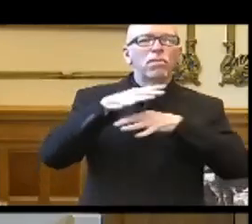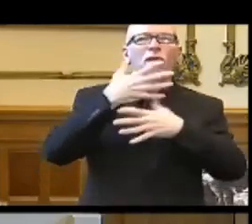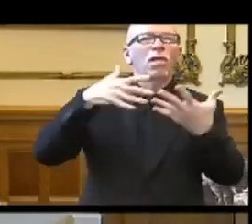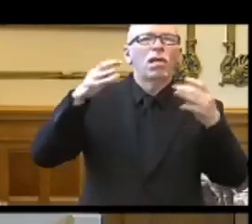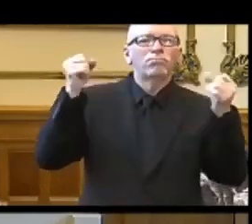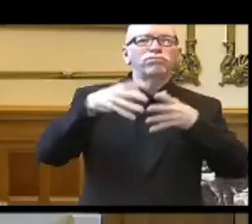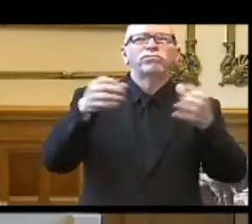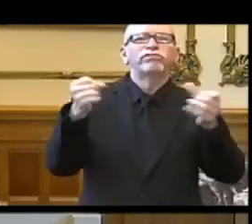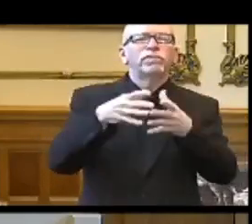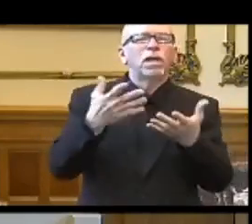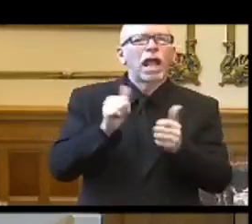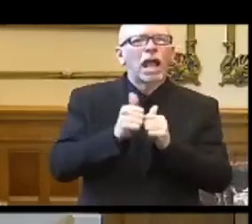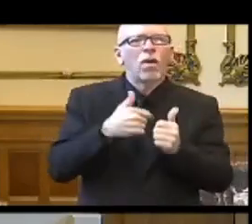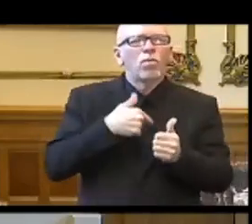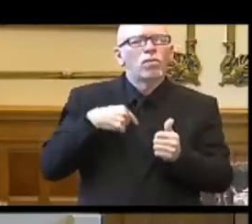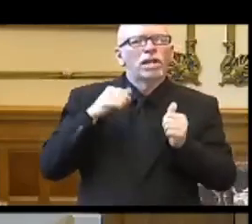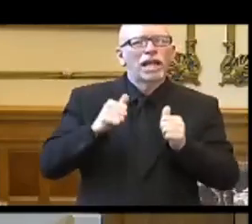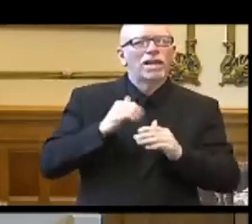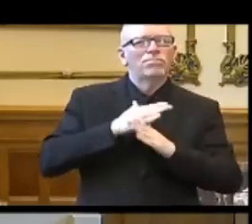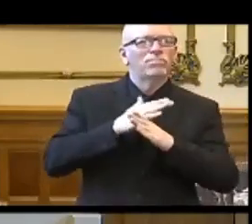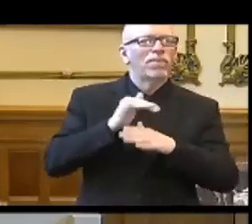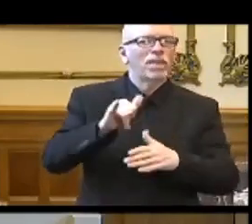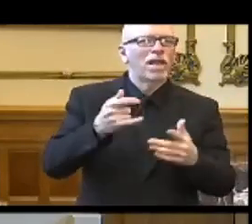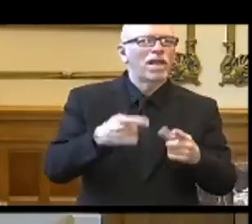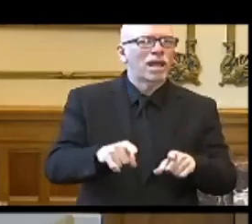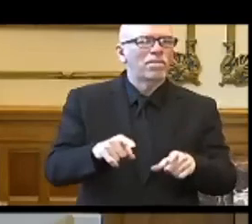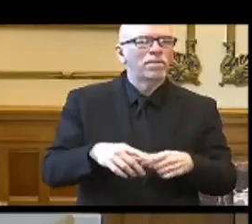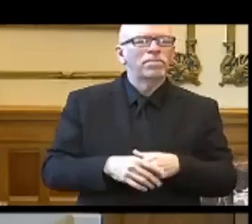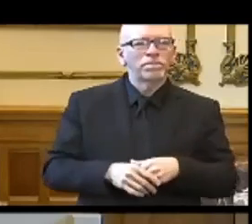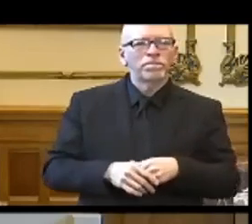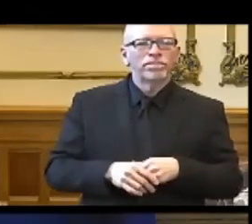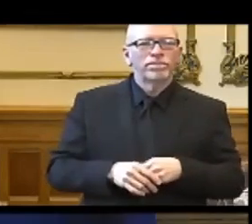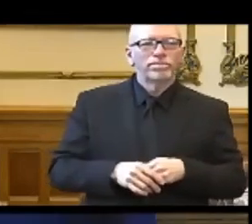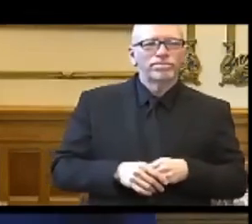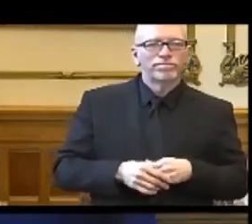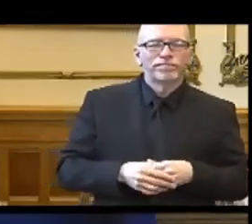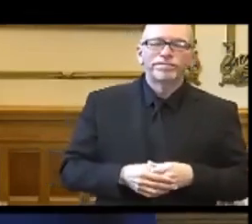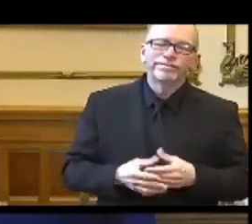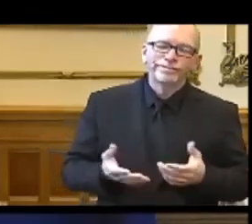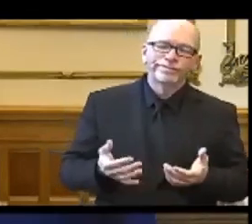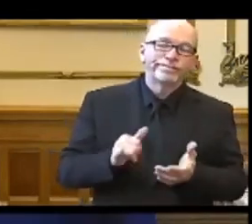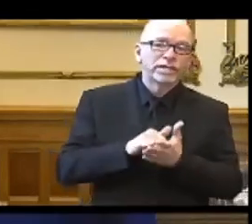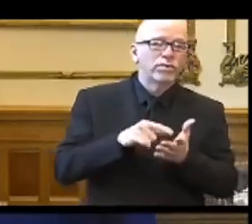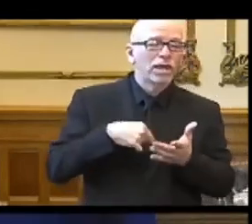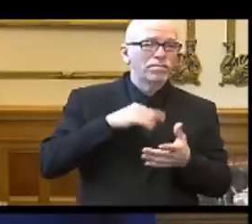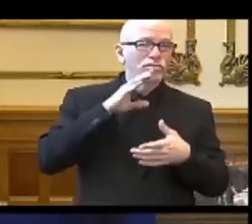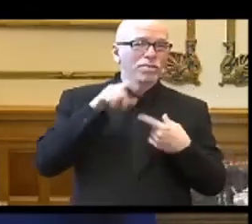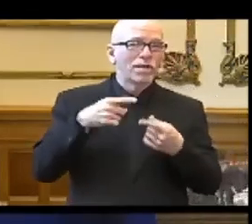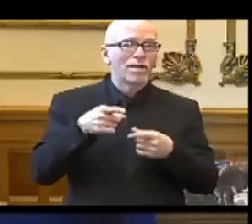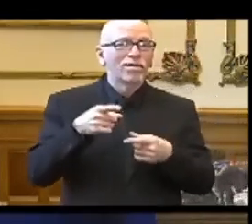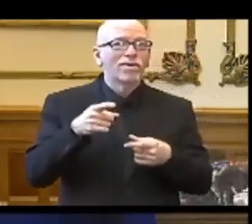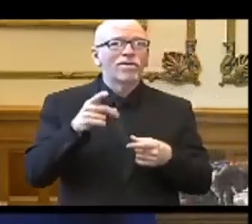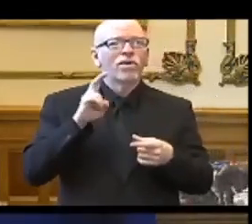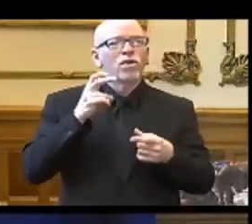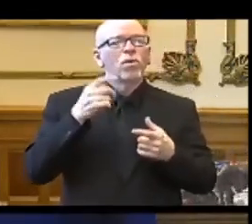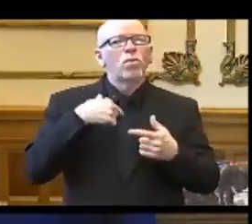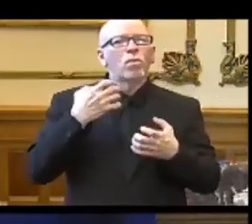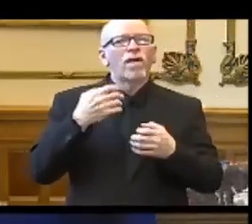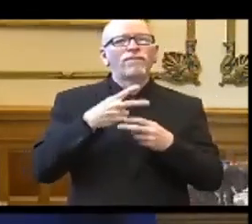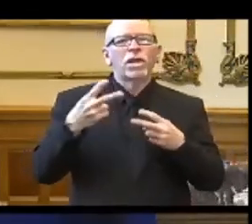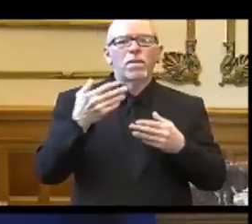again. What can the state do to prevent that? Well, that's what I've talked about, it being a rolling or a